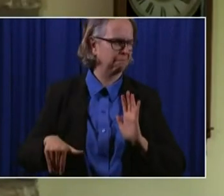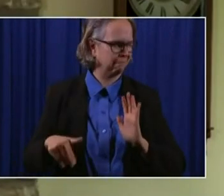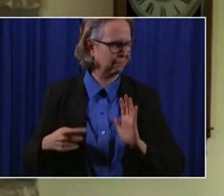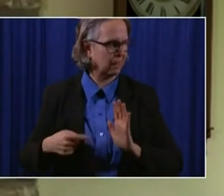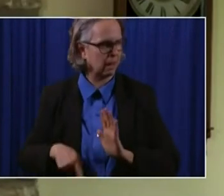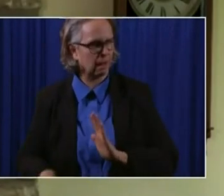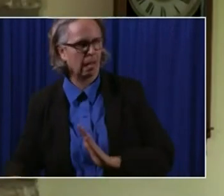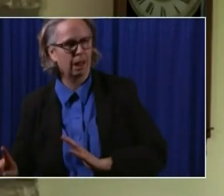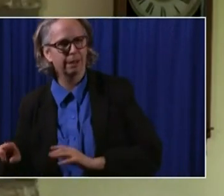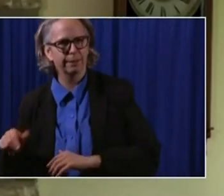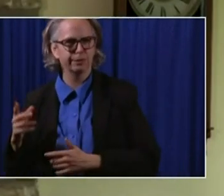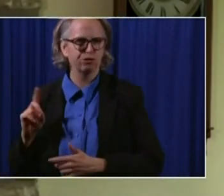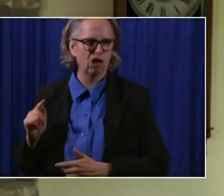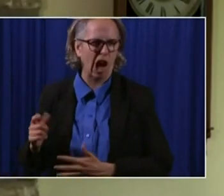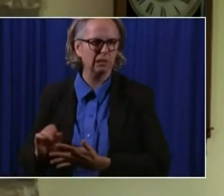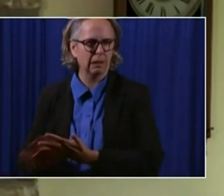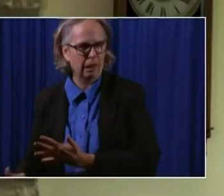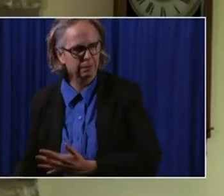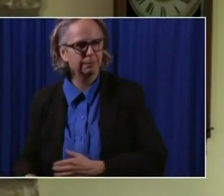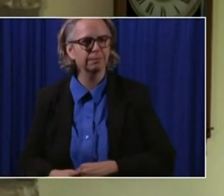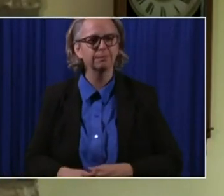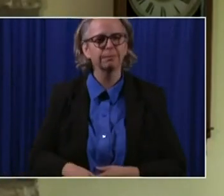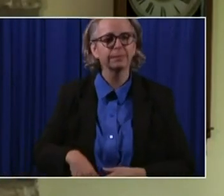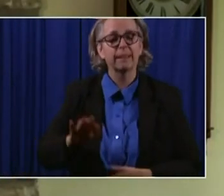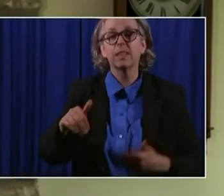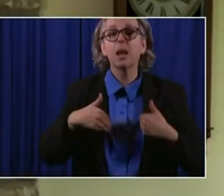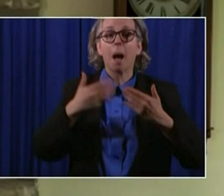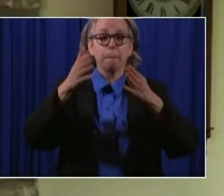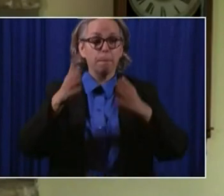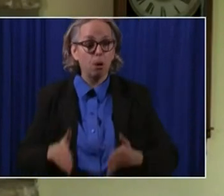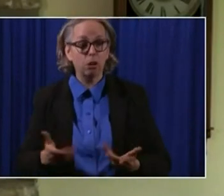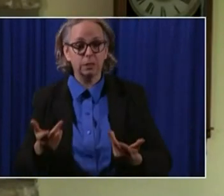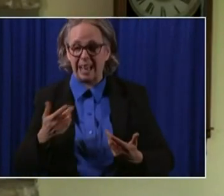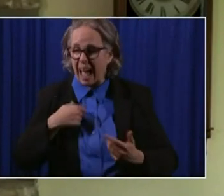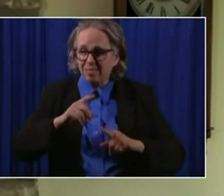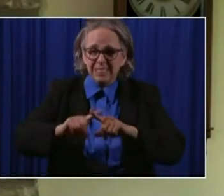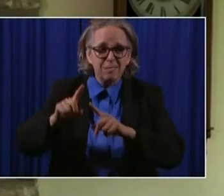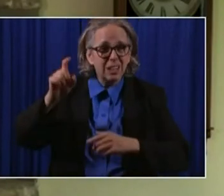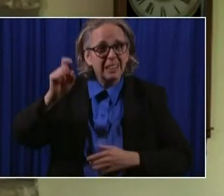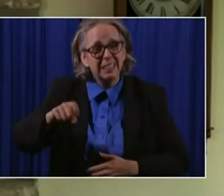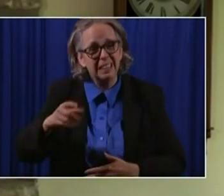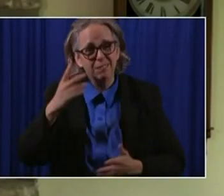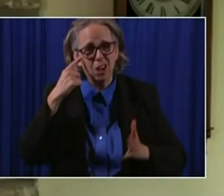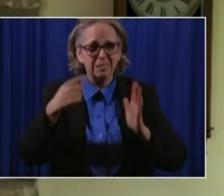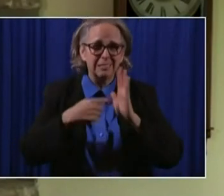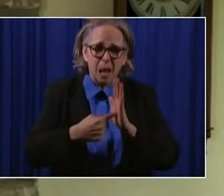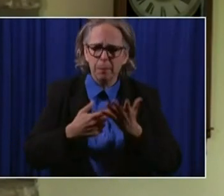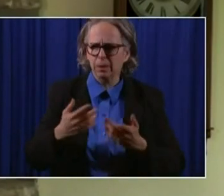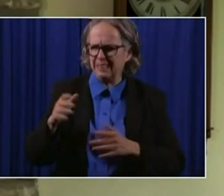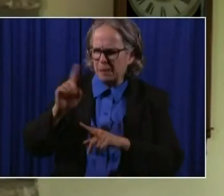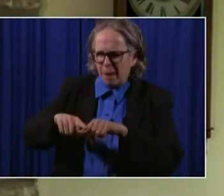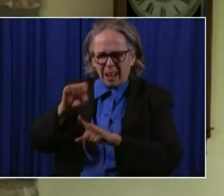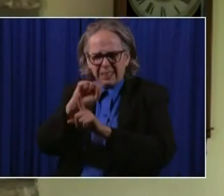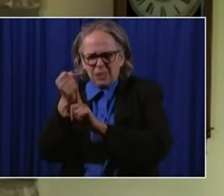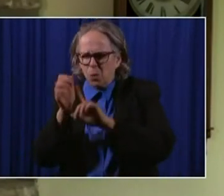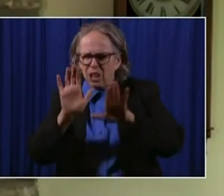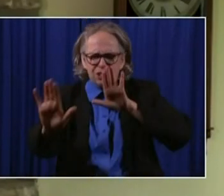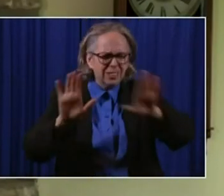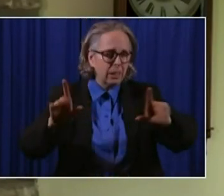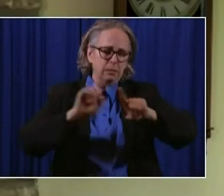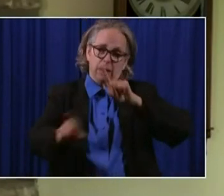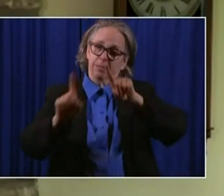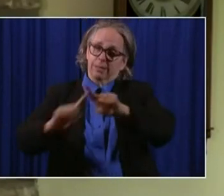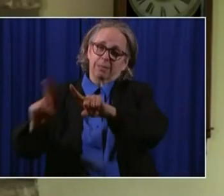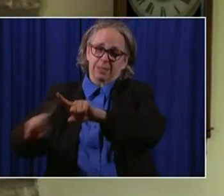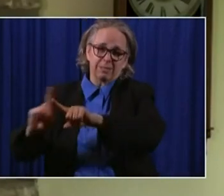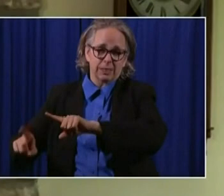point in their life with different needs, different situations. Again, our order